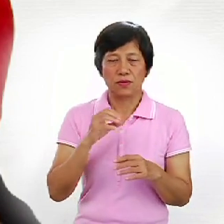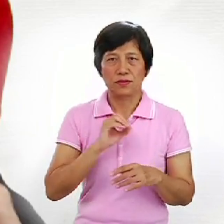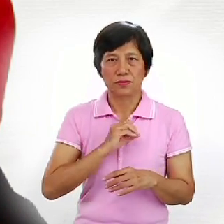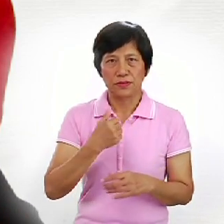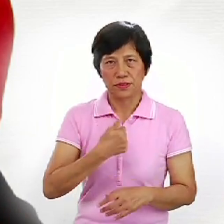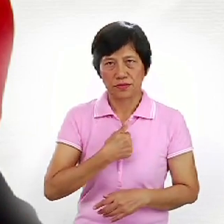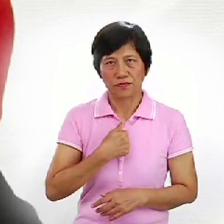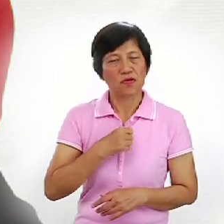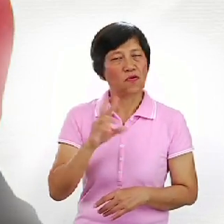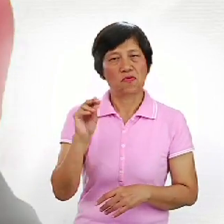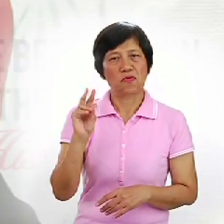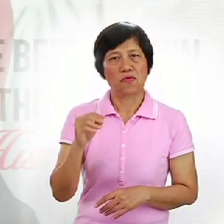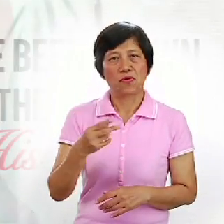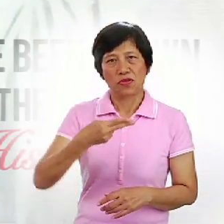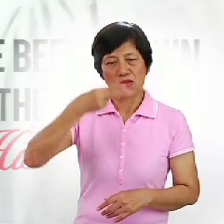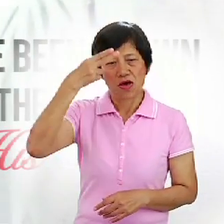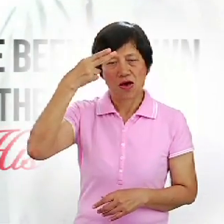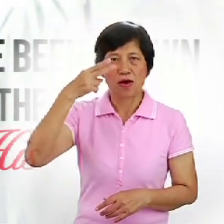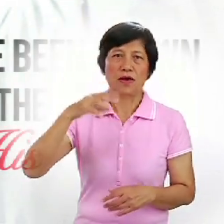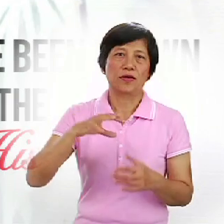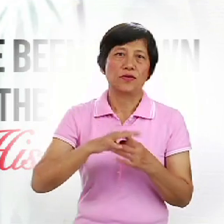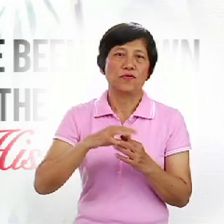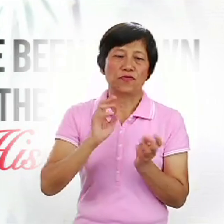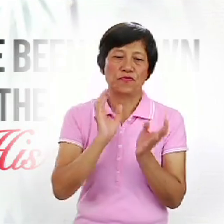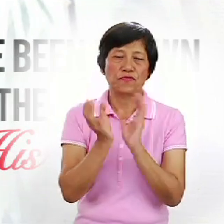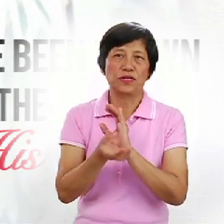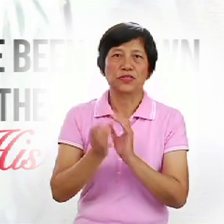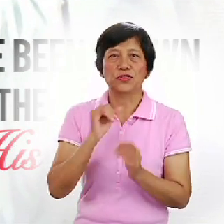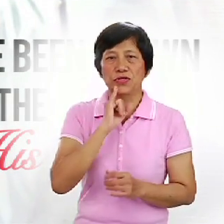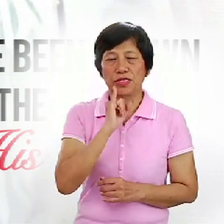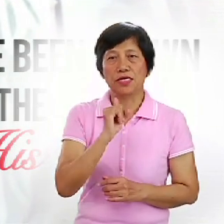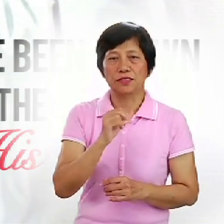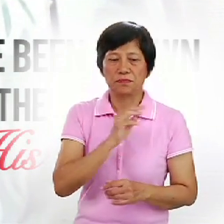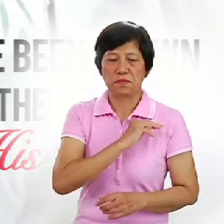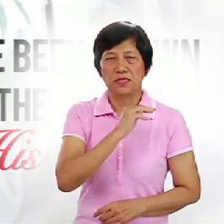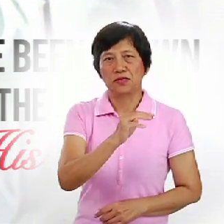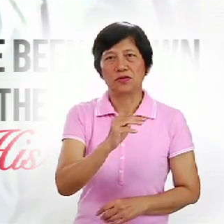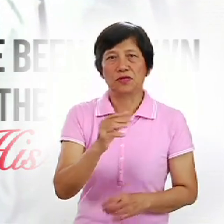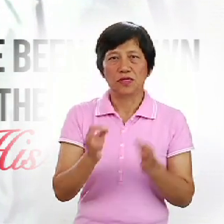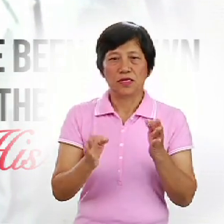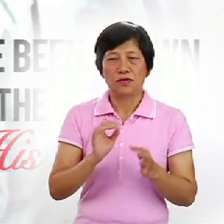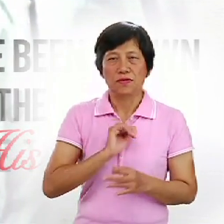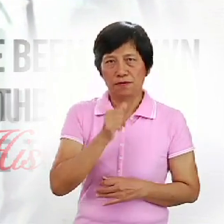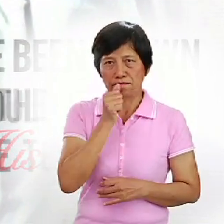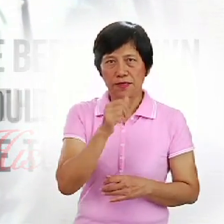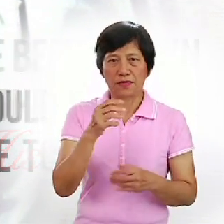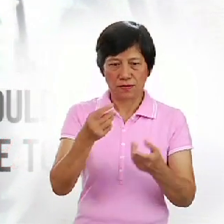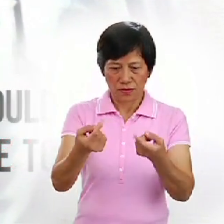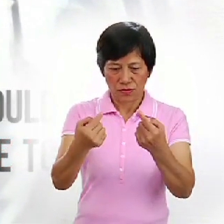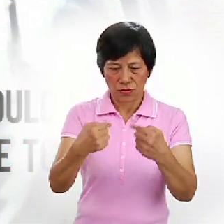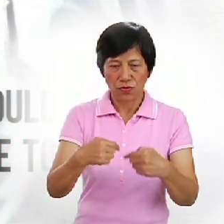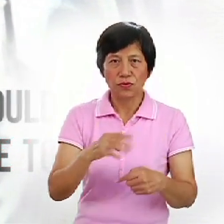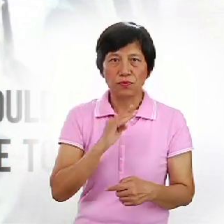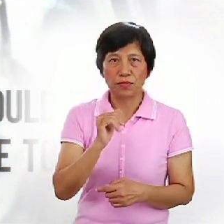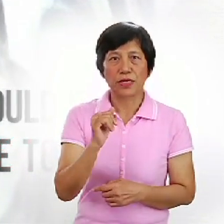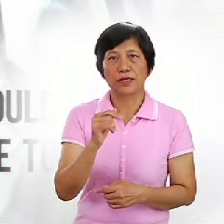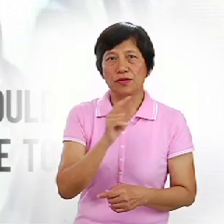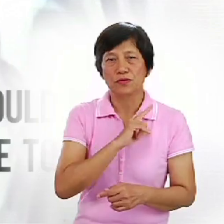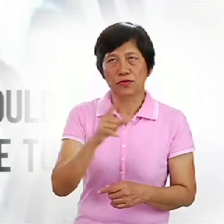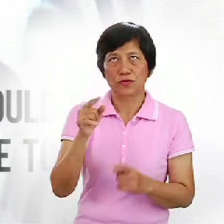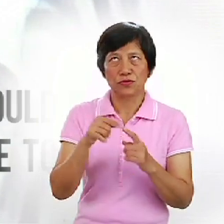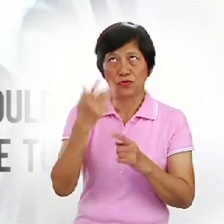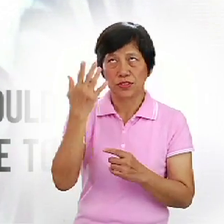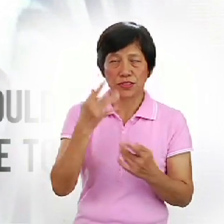conversion is mission. If I had been drawn by the Lord to His heart, I should